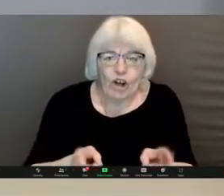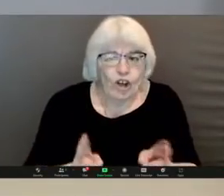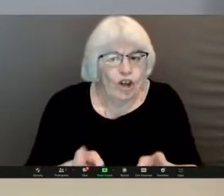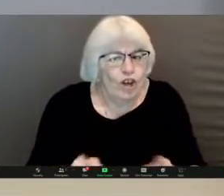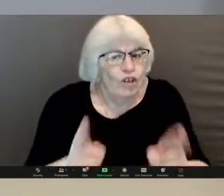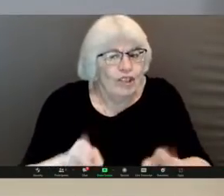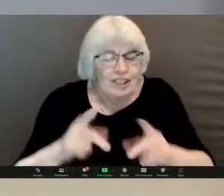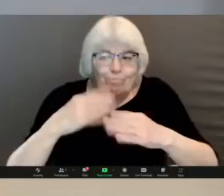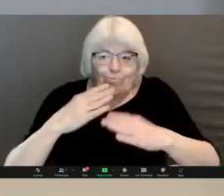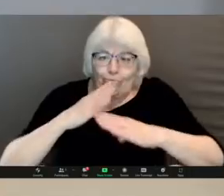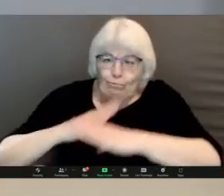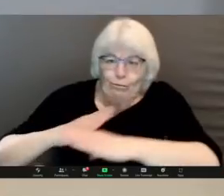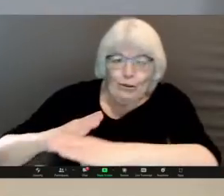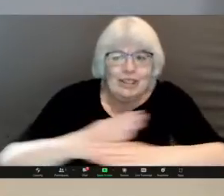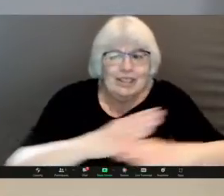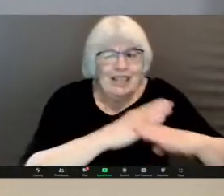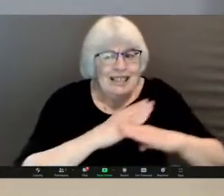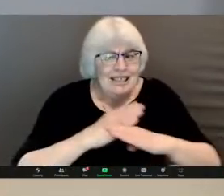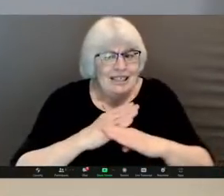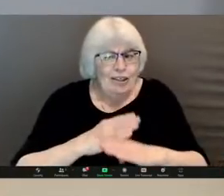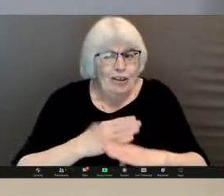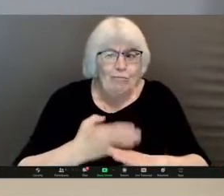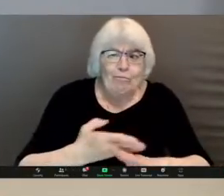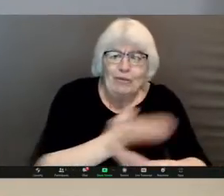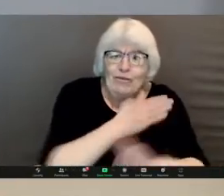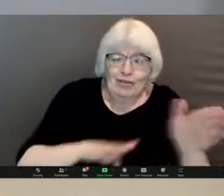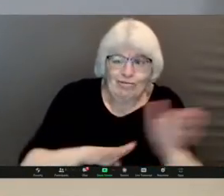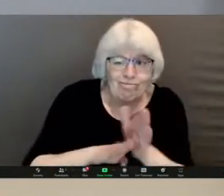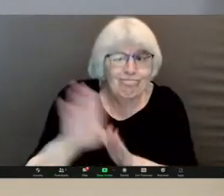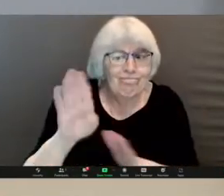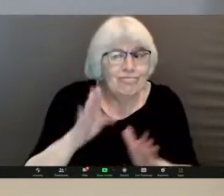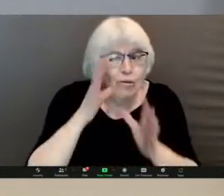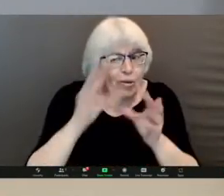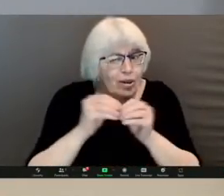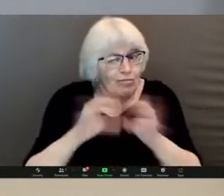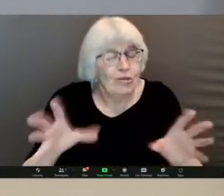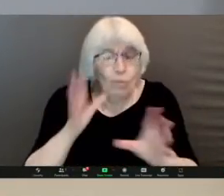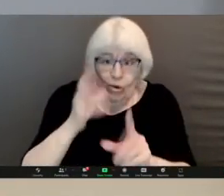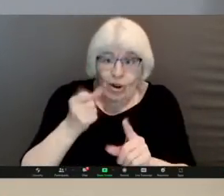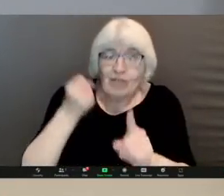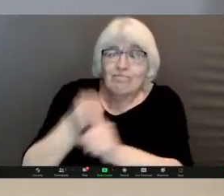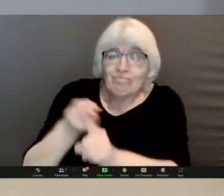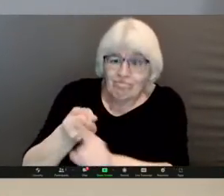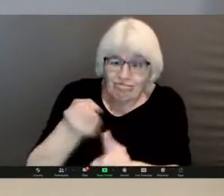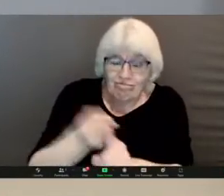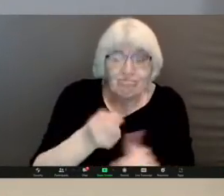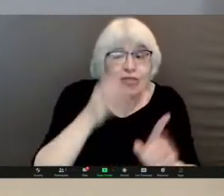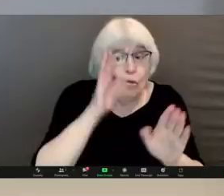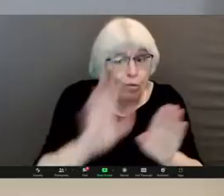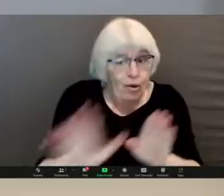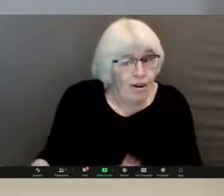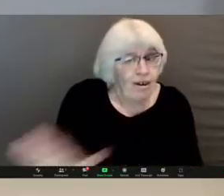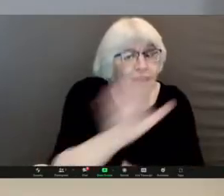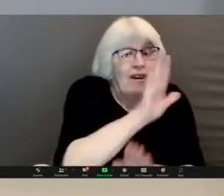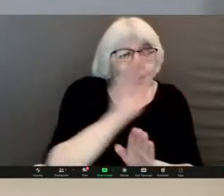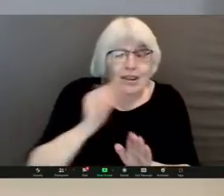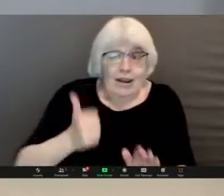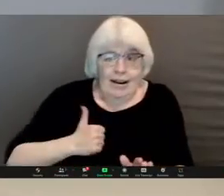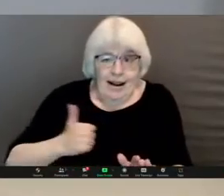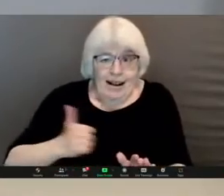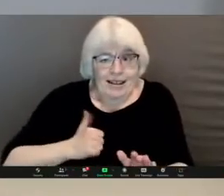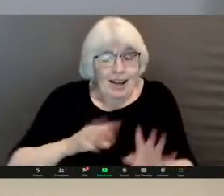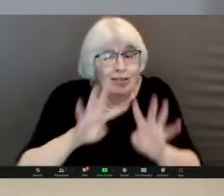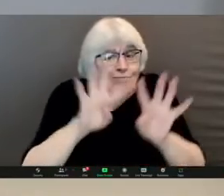what COVID-19 will present to us in the fall is unpredictable. The message certainly is